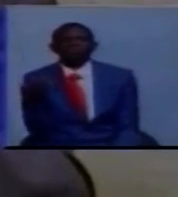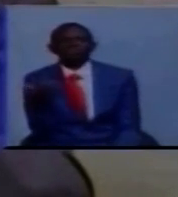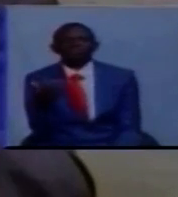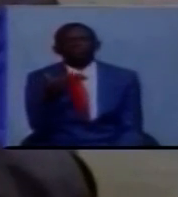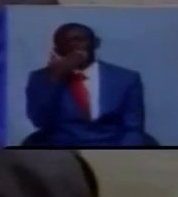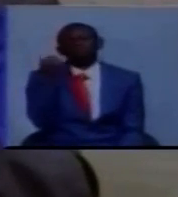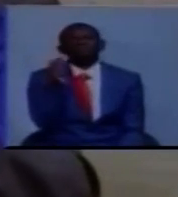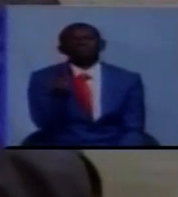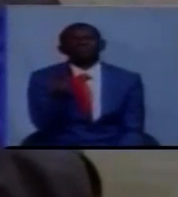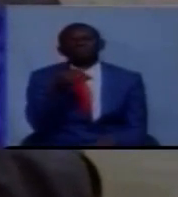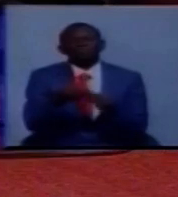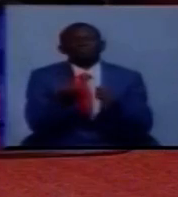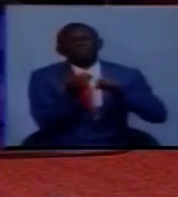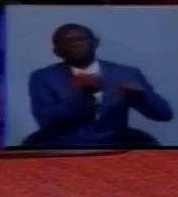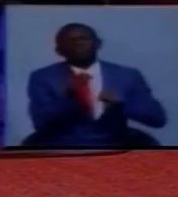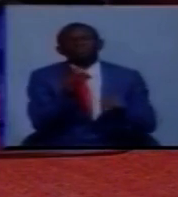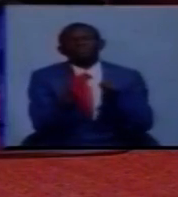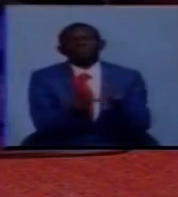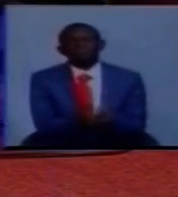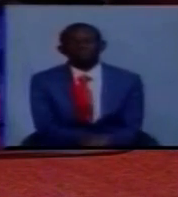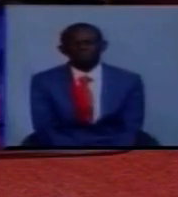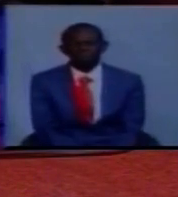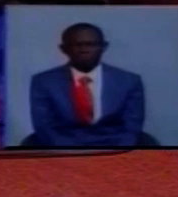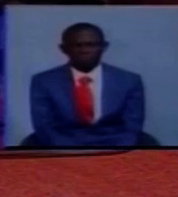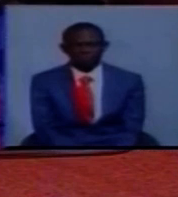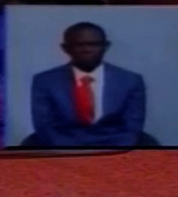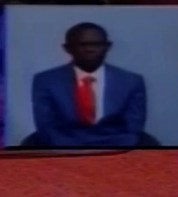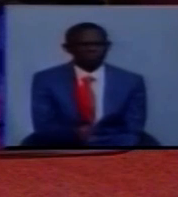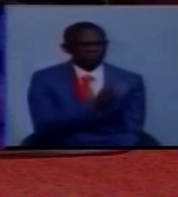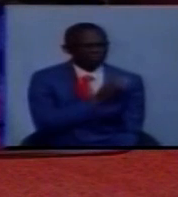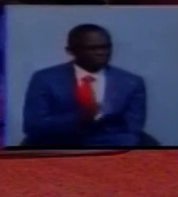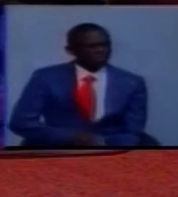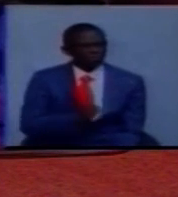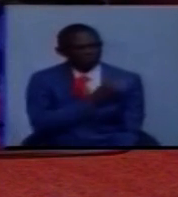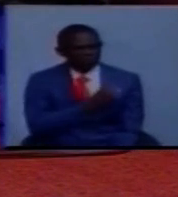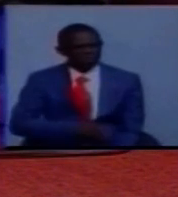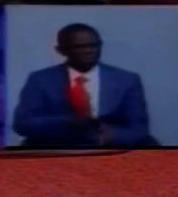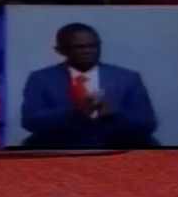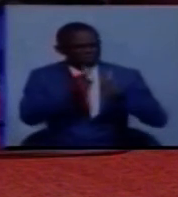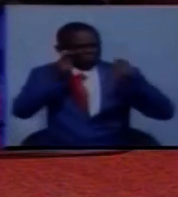secure, so that they can be able to plan. So big conglomerates, companies can easily